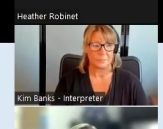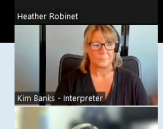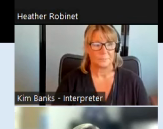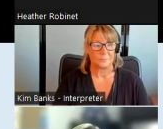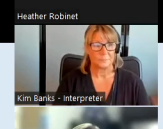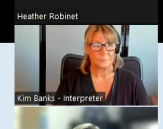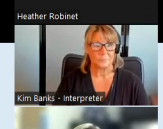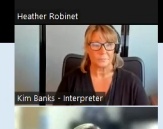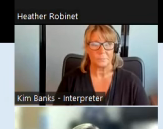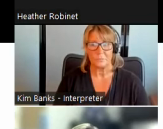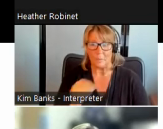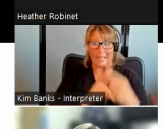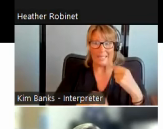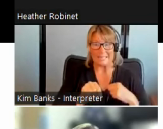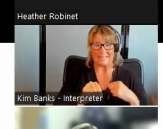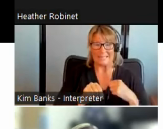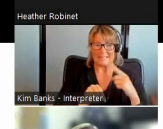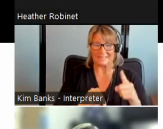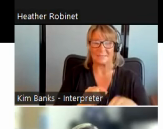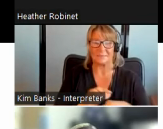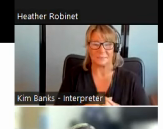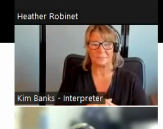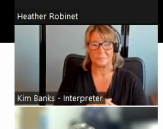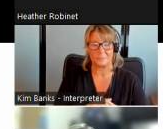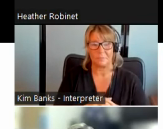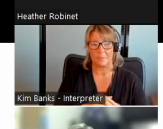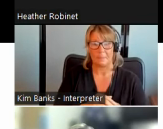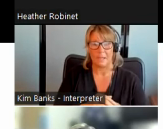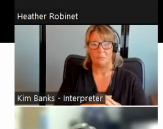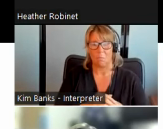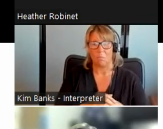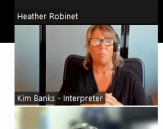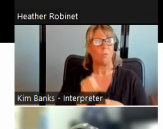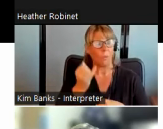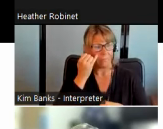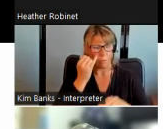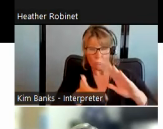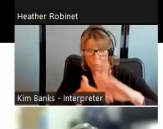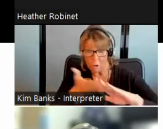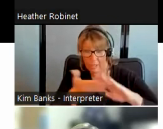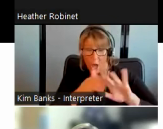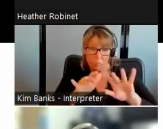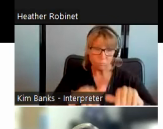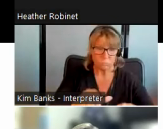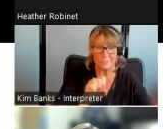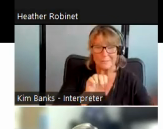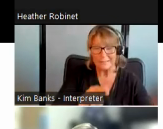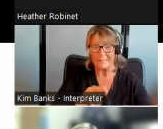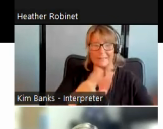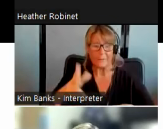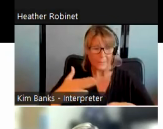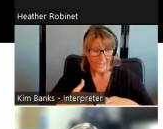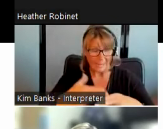So, oh, back one slide. So if you do locate a duplicate or existing client